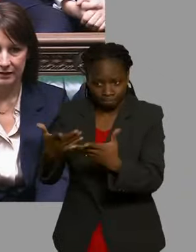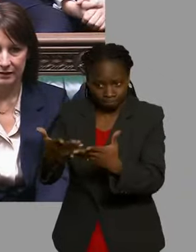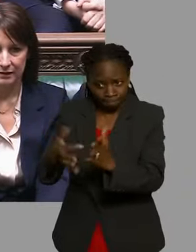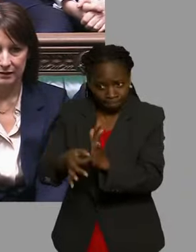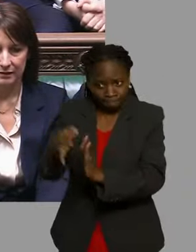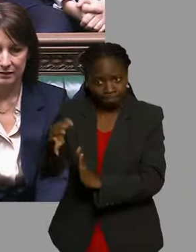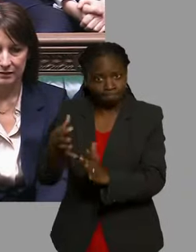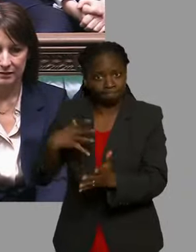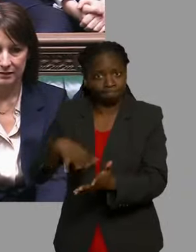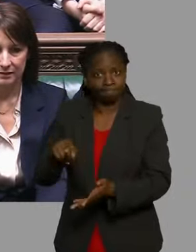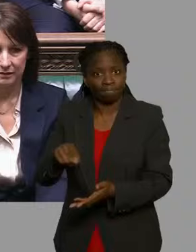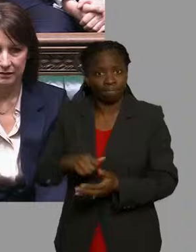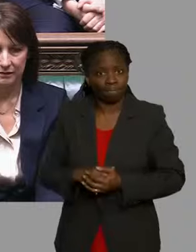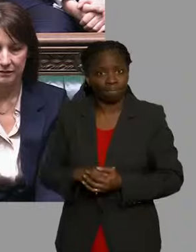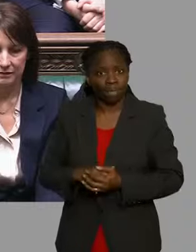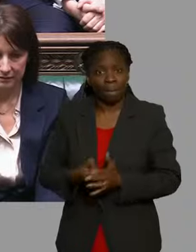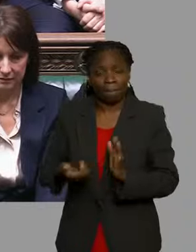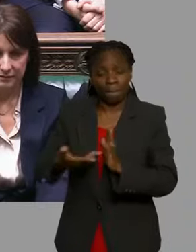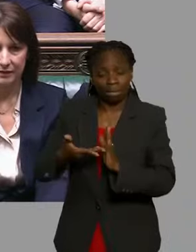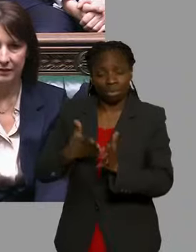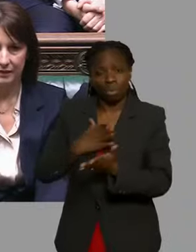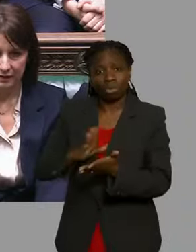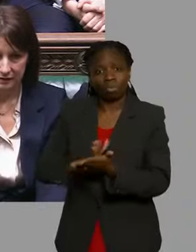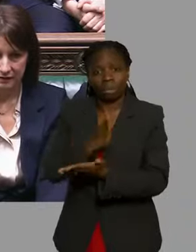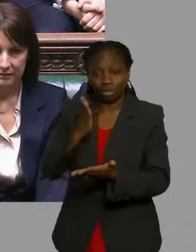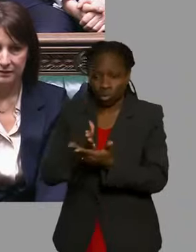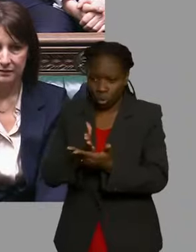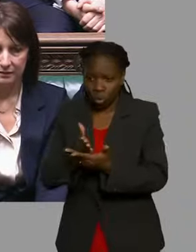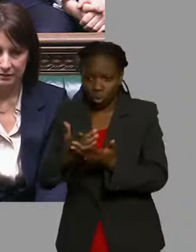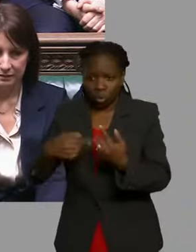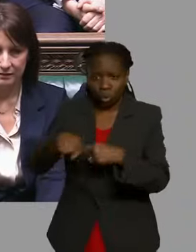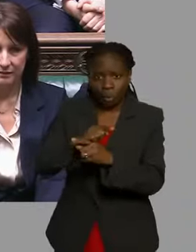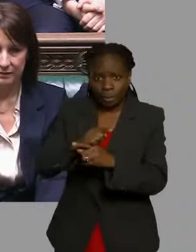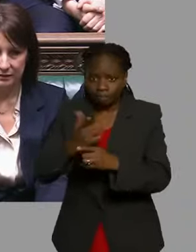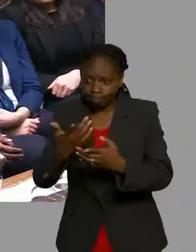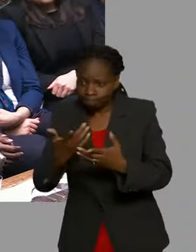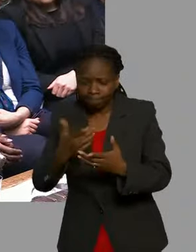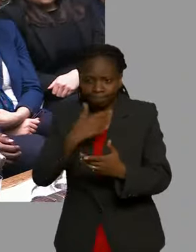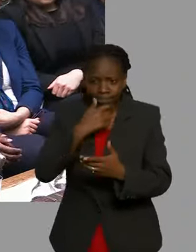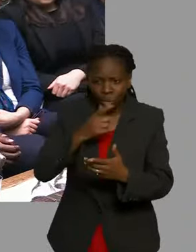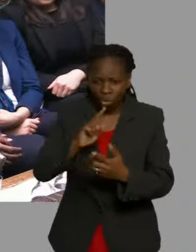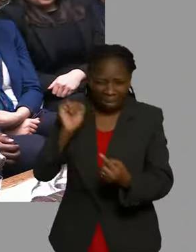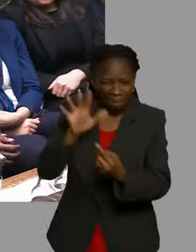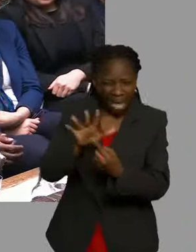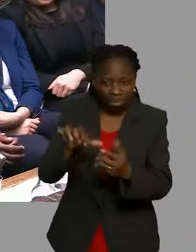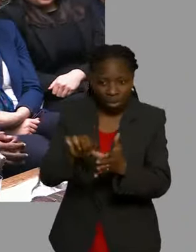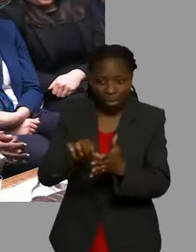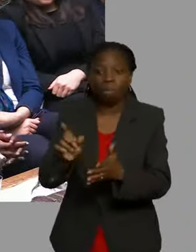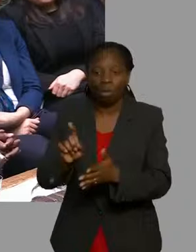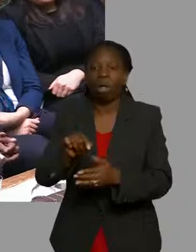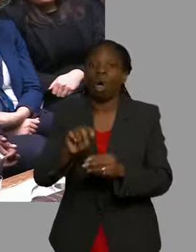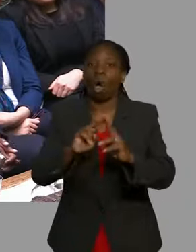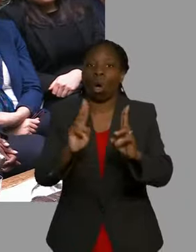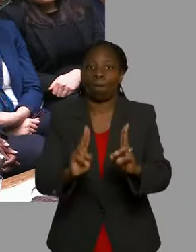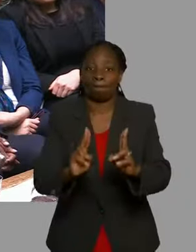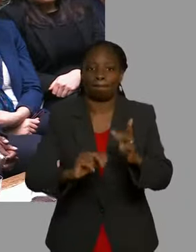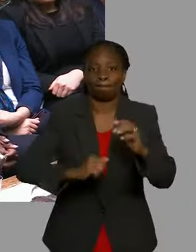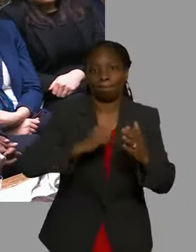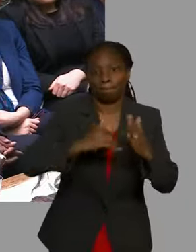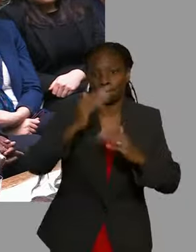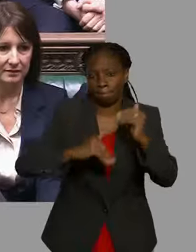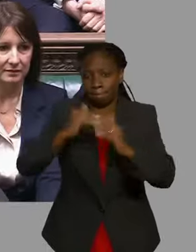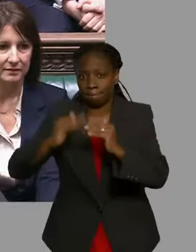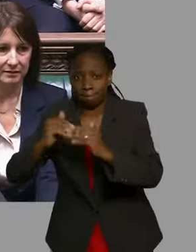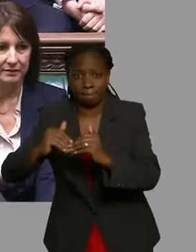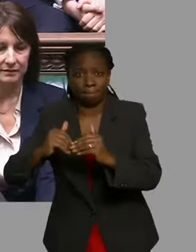building 1.5 million new homes and abolishing Section 21 no-fault eviction, something they said they were going to do